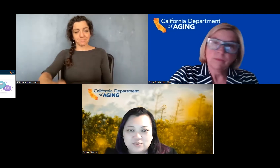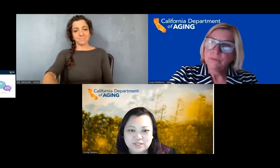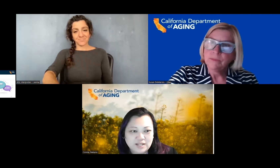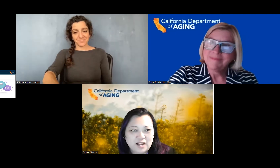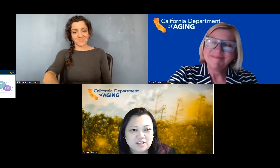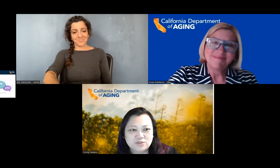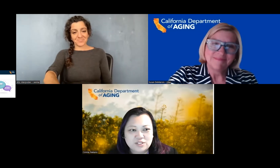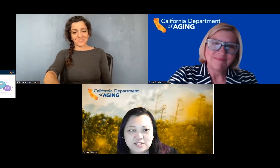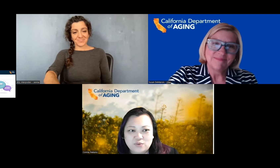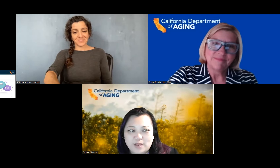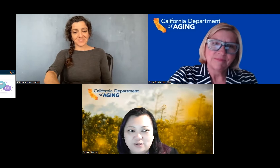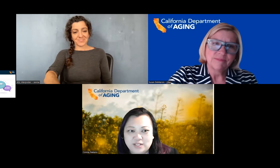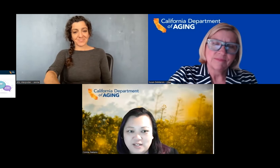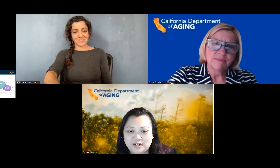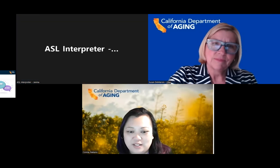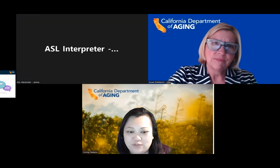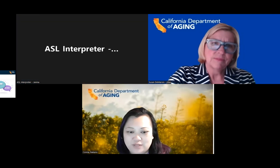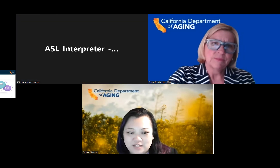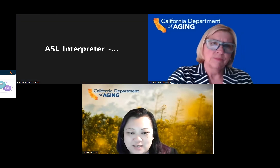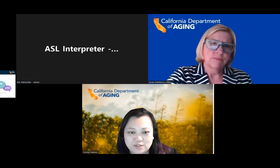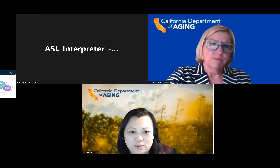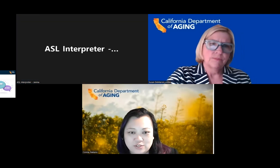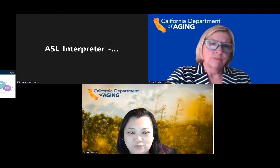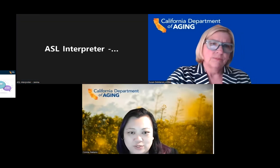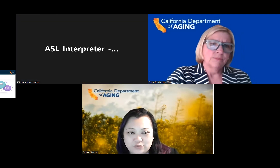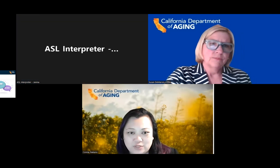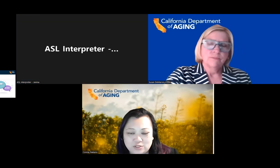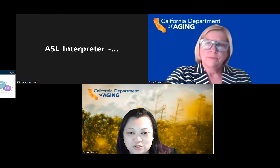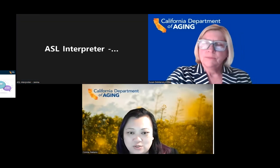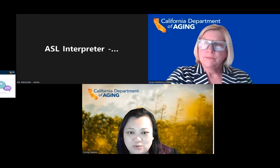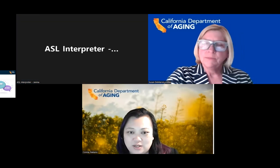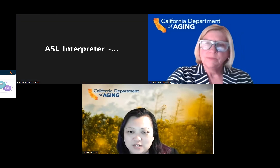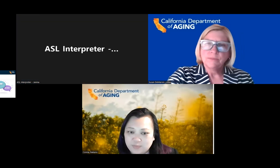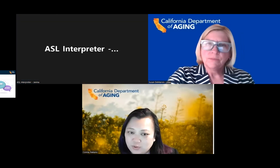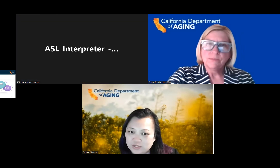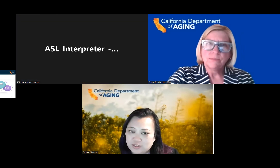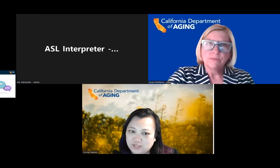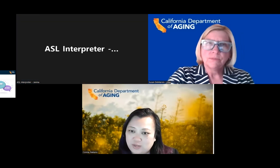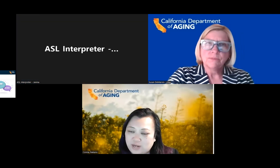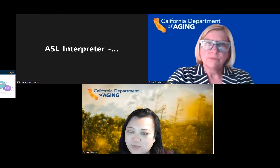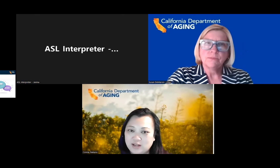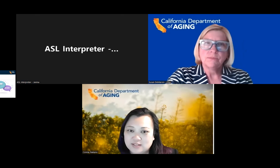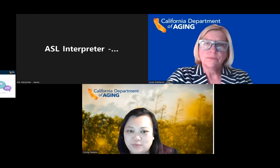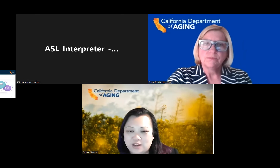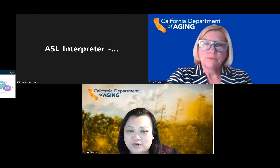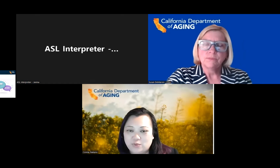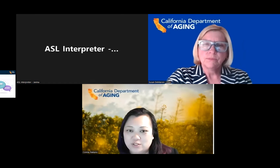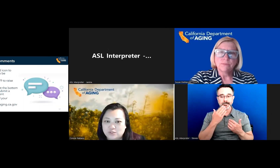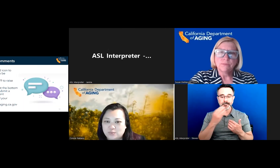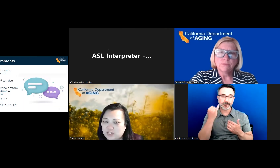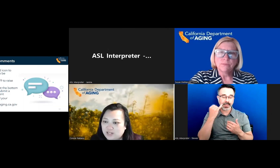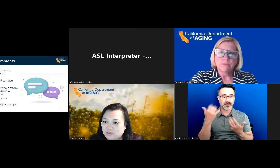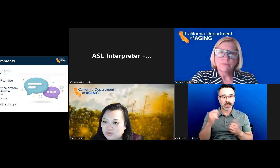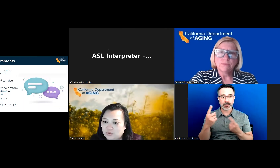Thank you, Susan. So just as a reminder again, if you'd like to ask a question, feel free to type your question in the Q&A box. If you have any